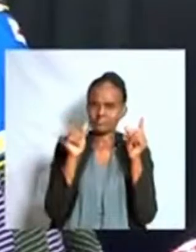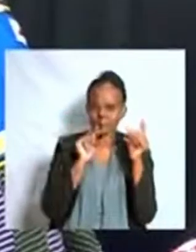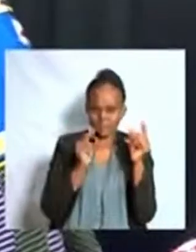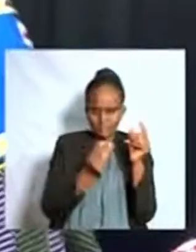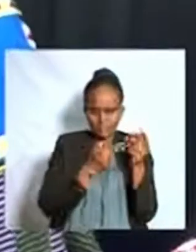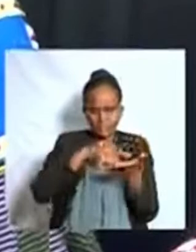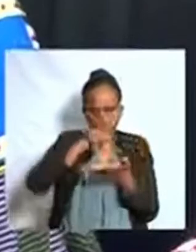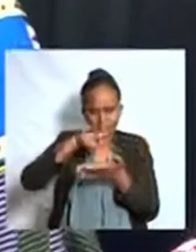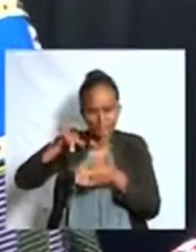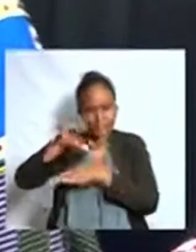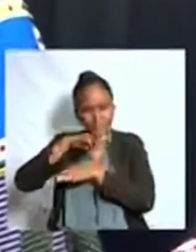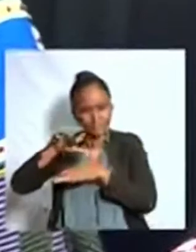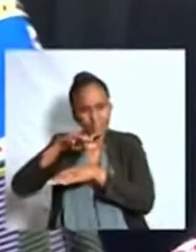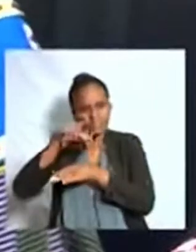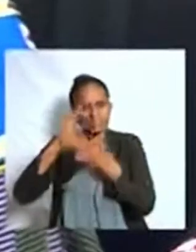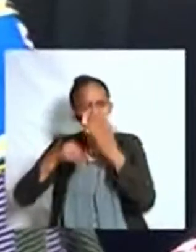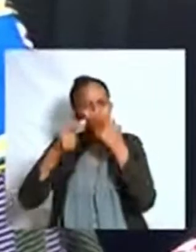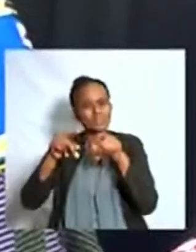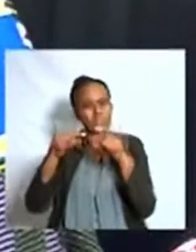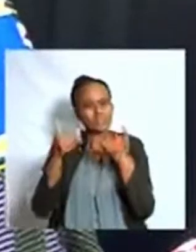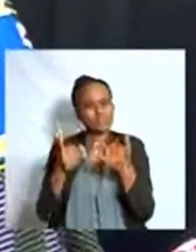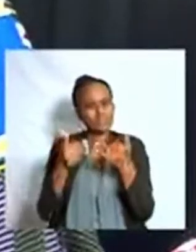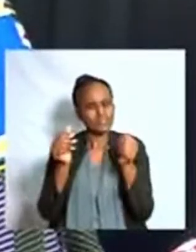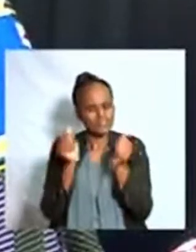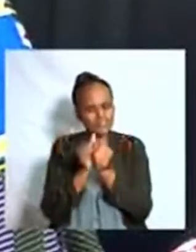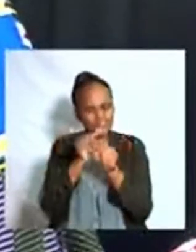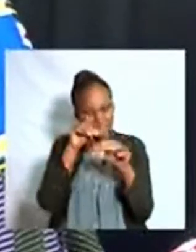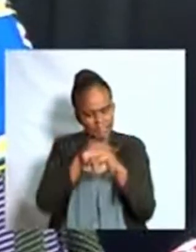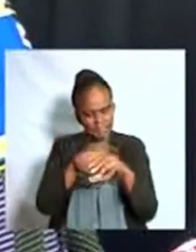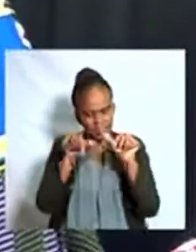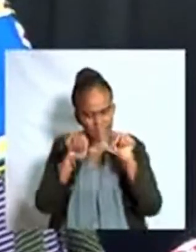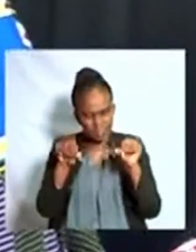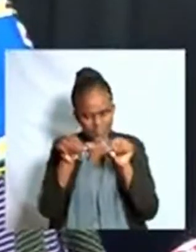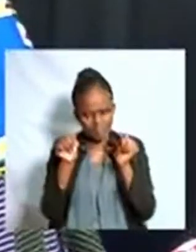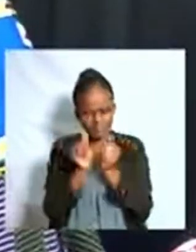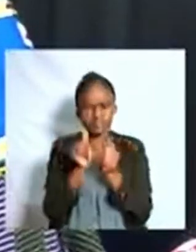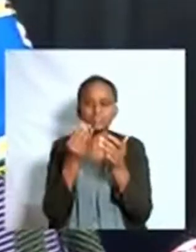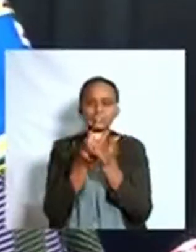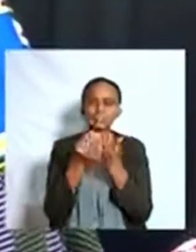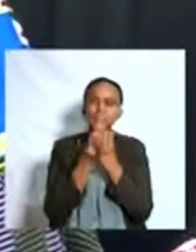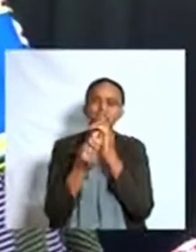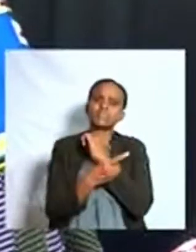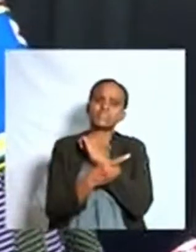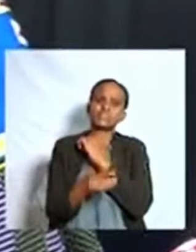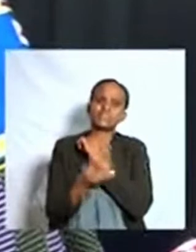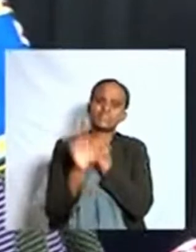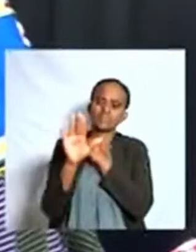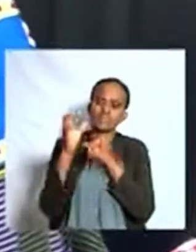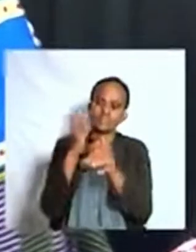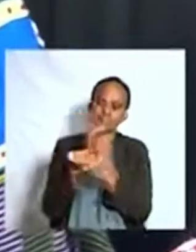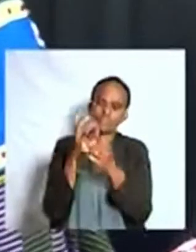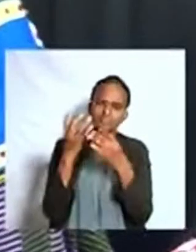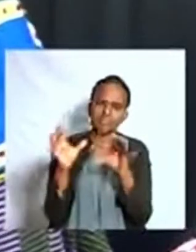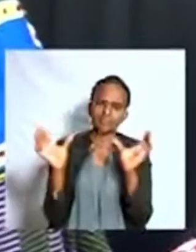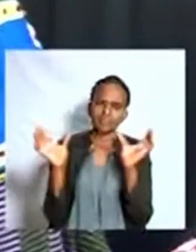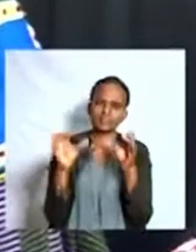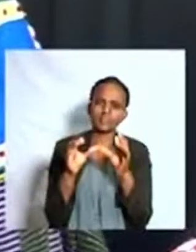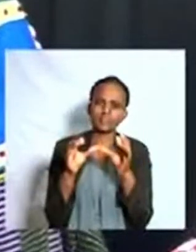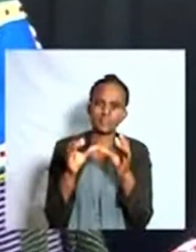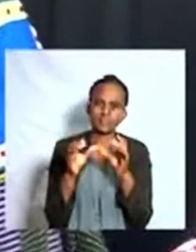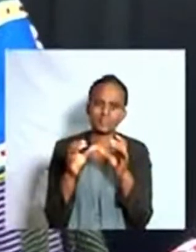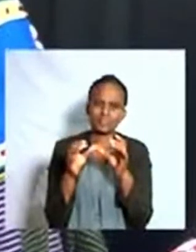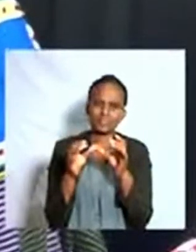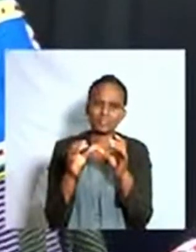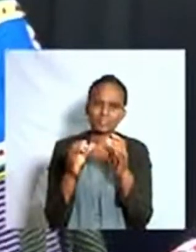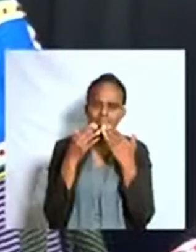overpaid. What is going on with the internal audit and the accounts department of Chinsali Municipal Council?